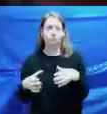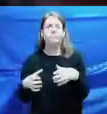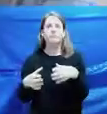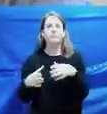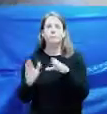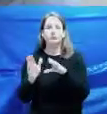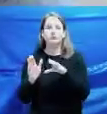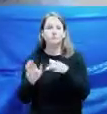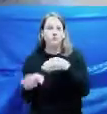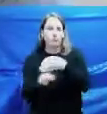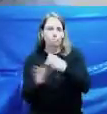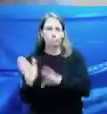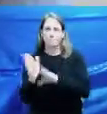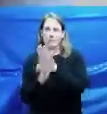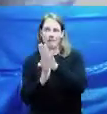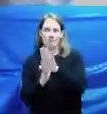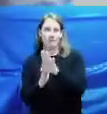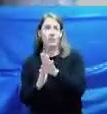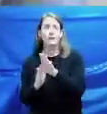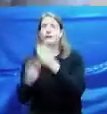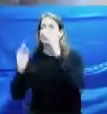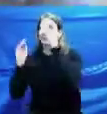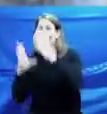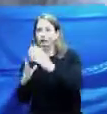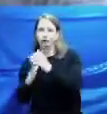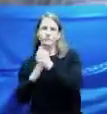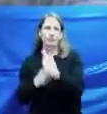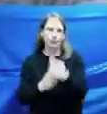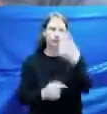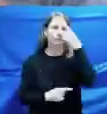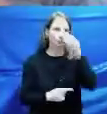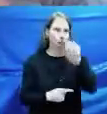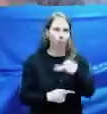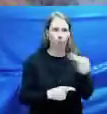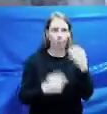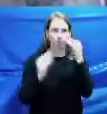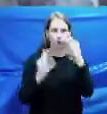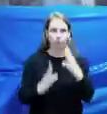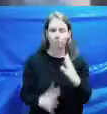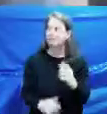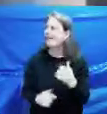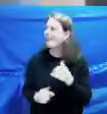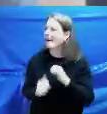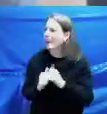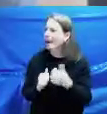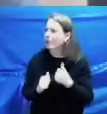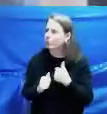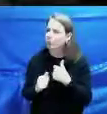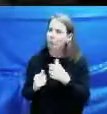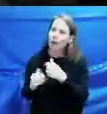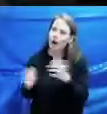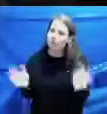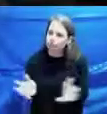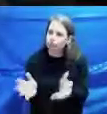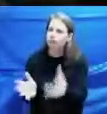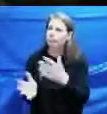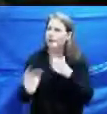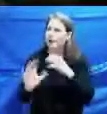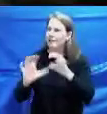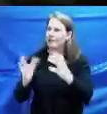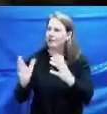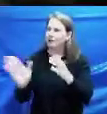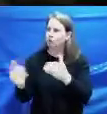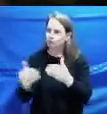teachers. How do I transform my class from being driven by me to students wanting to take ownership? PBL